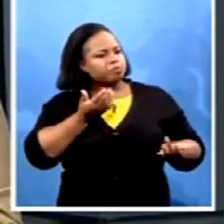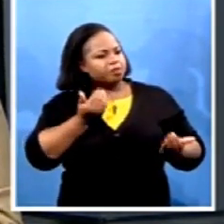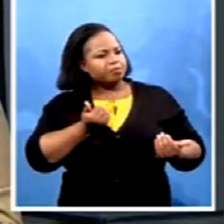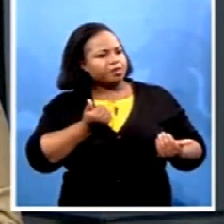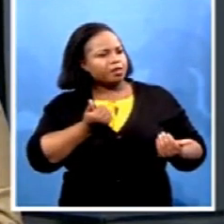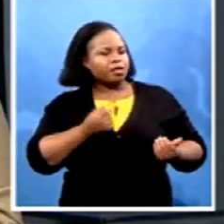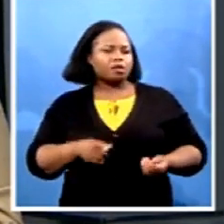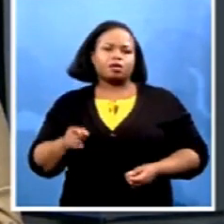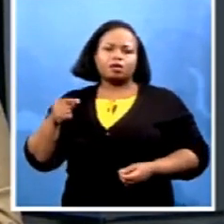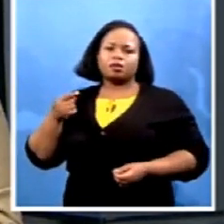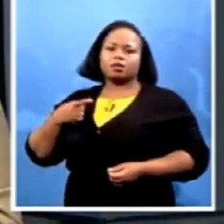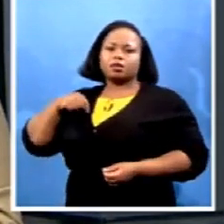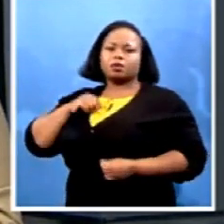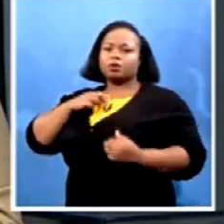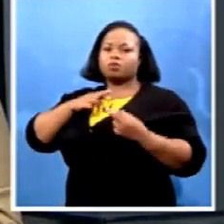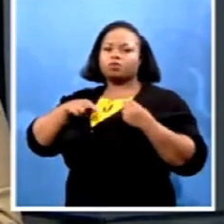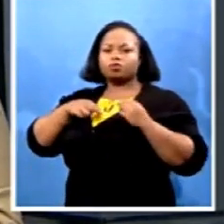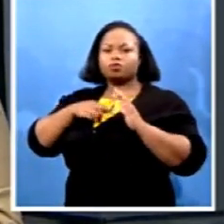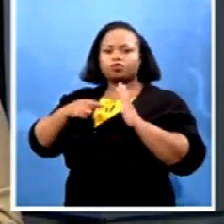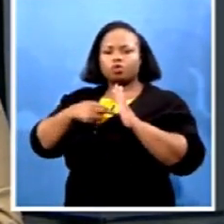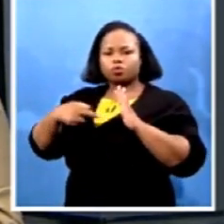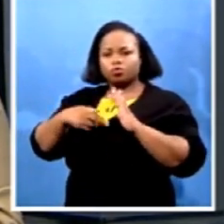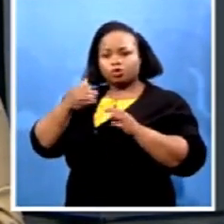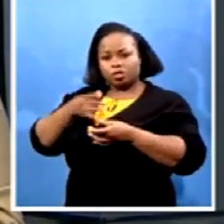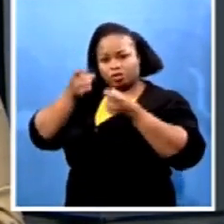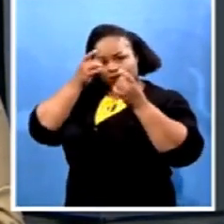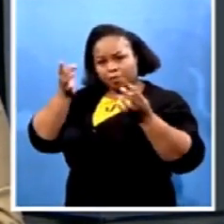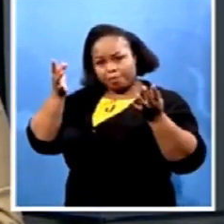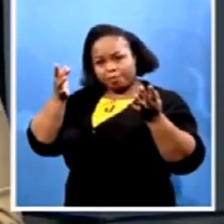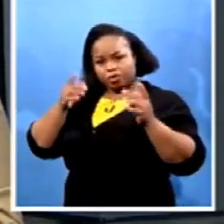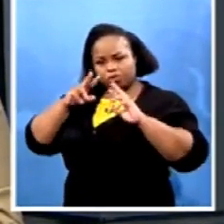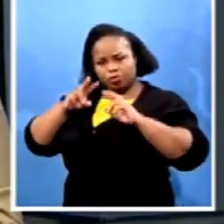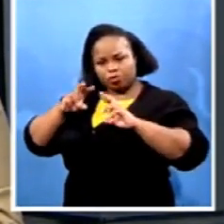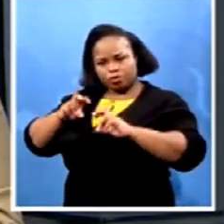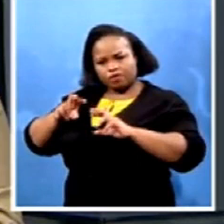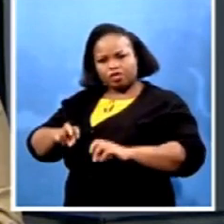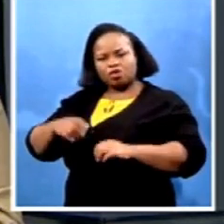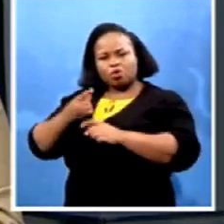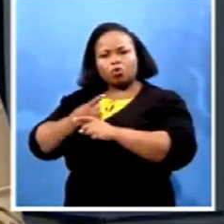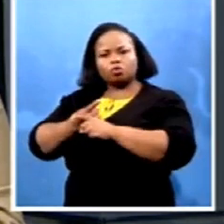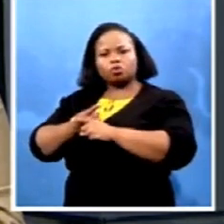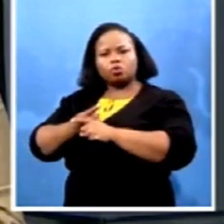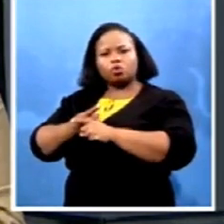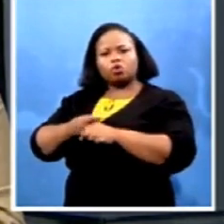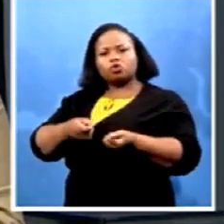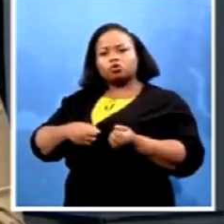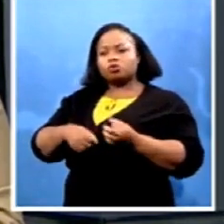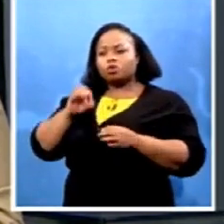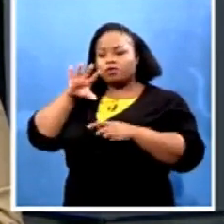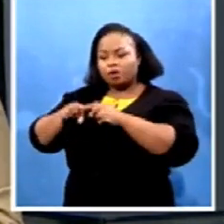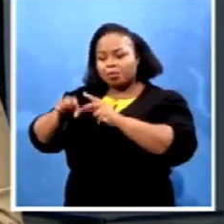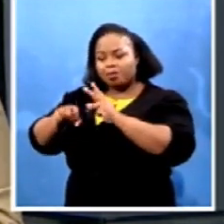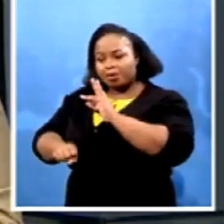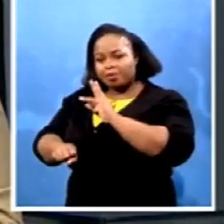ours is to drive the narrative. Ours is to instigate the debate. Ours is to present the case of the voicelessness of the youth league. Ours is to make sure